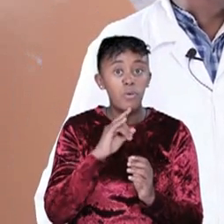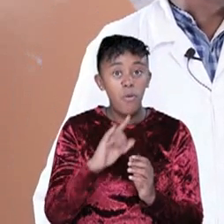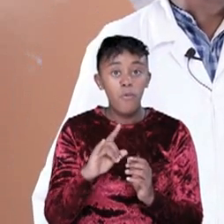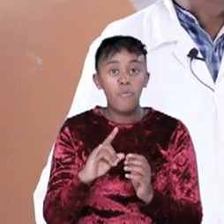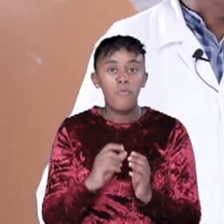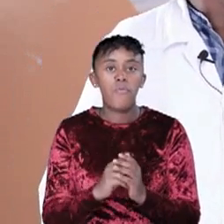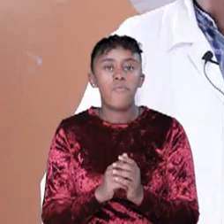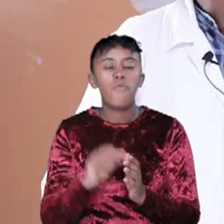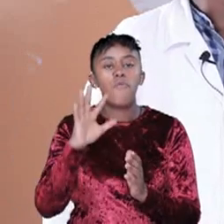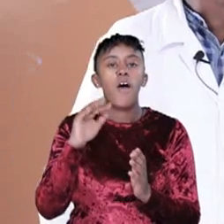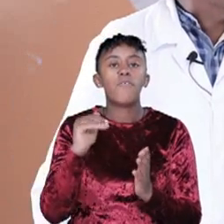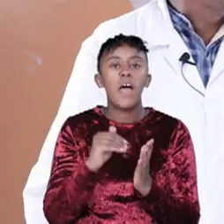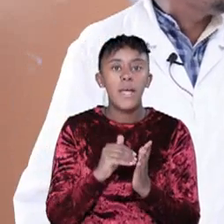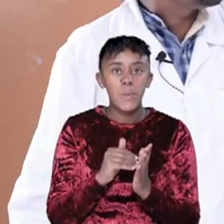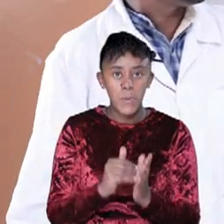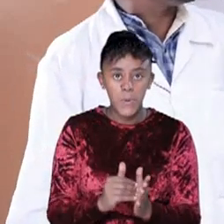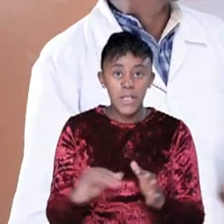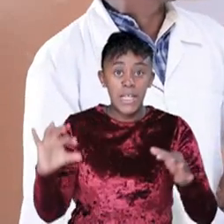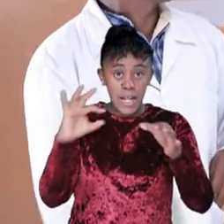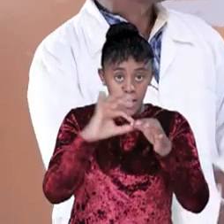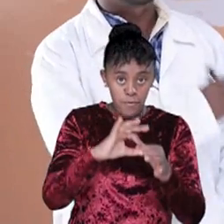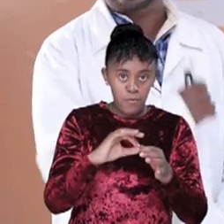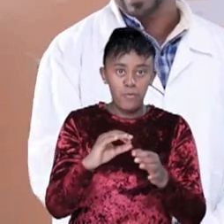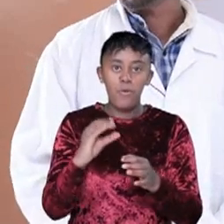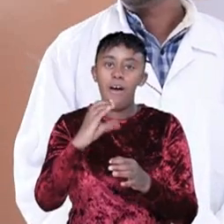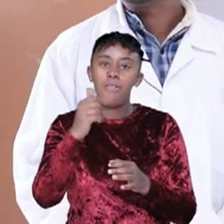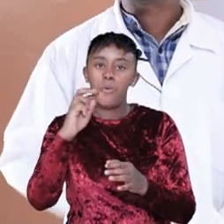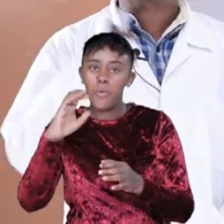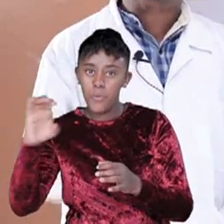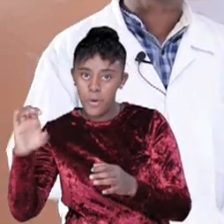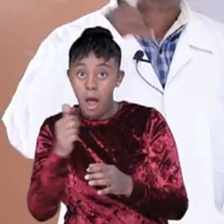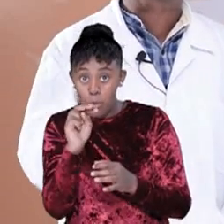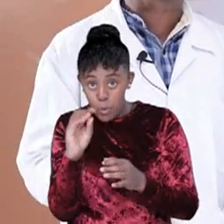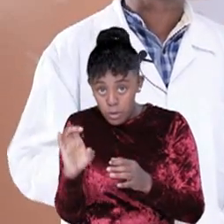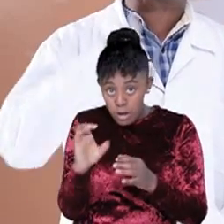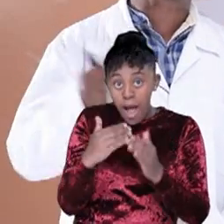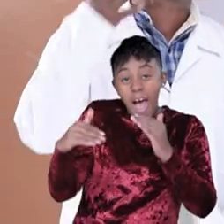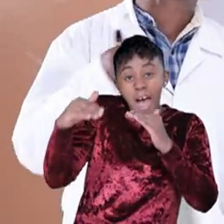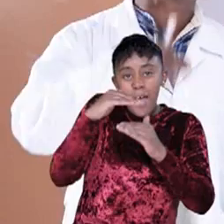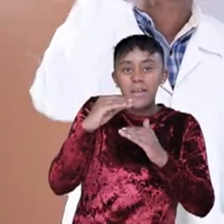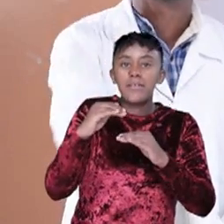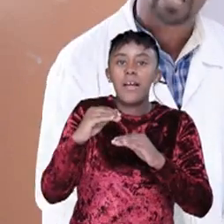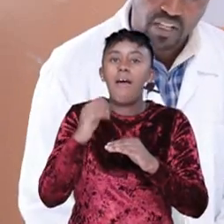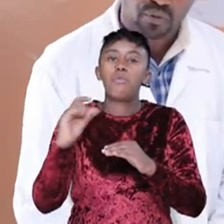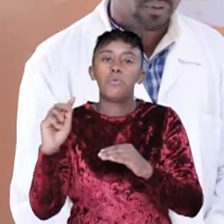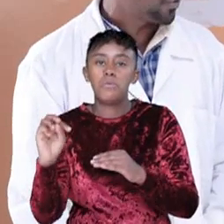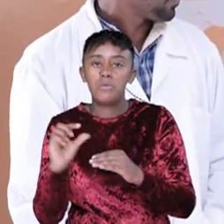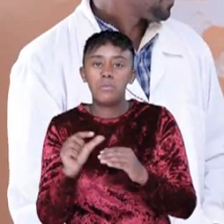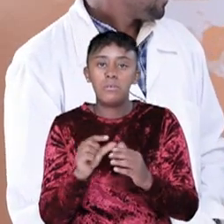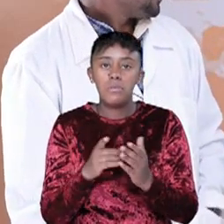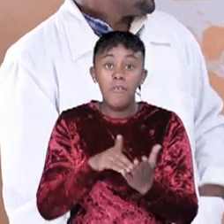be as 5,000 volt relative to the cathode. The voltage of anode is higher than the voltage of the